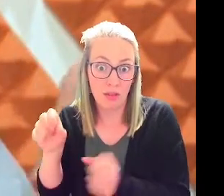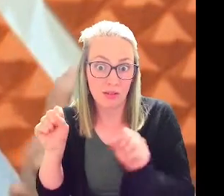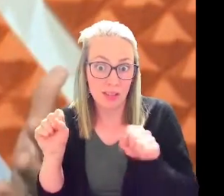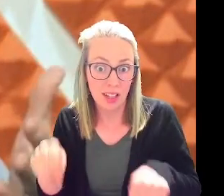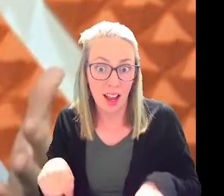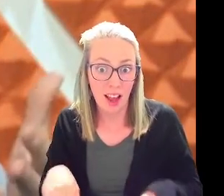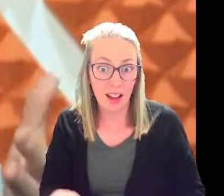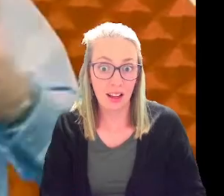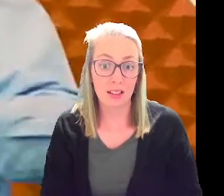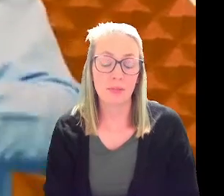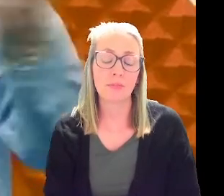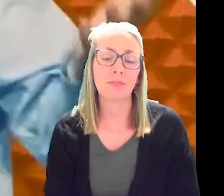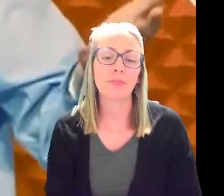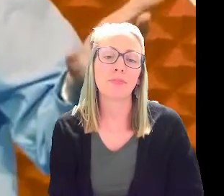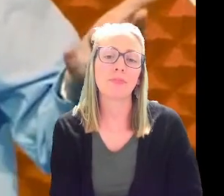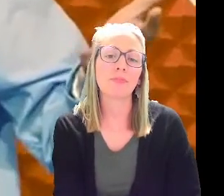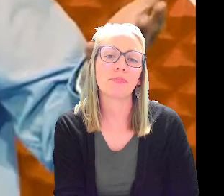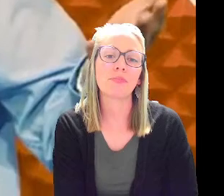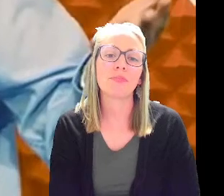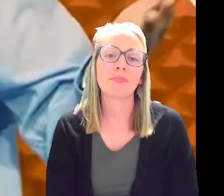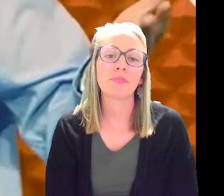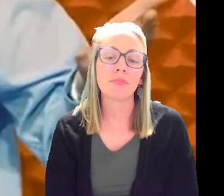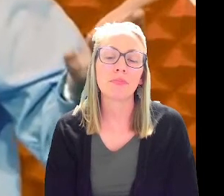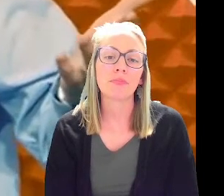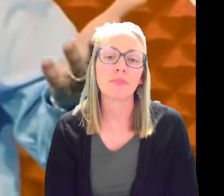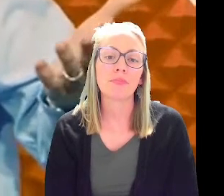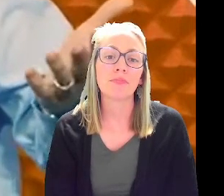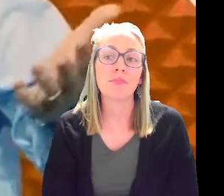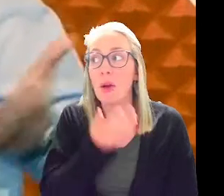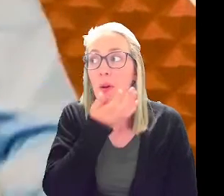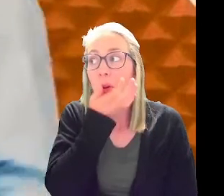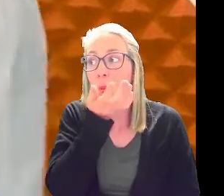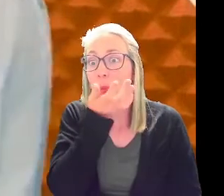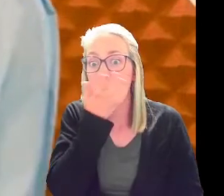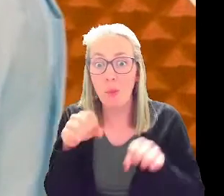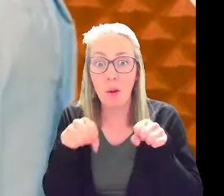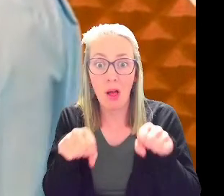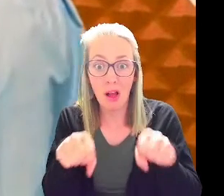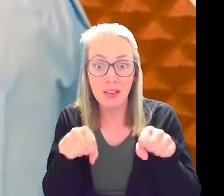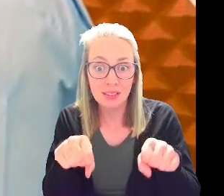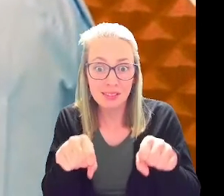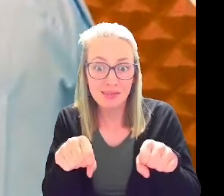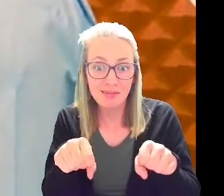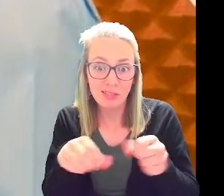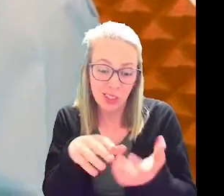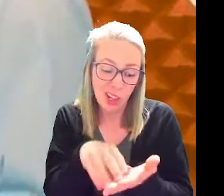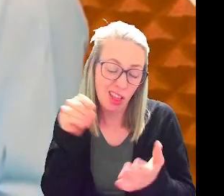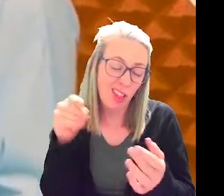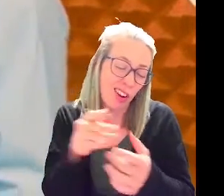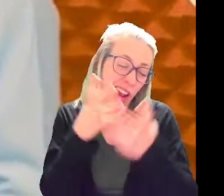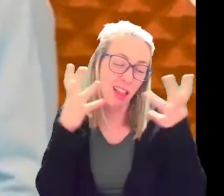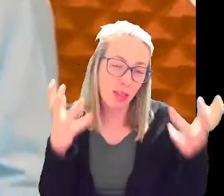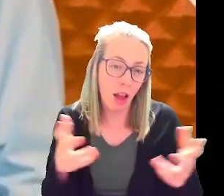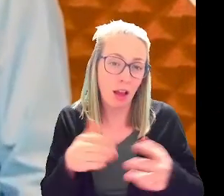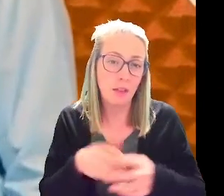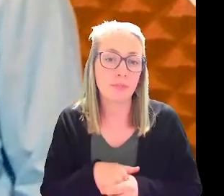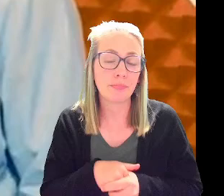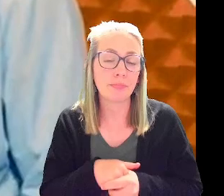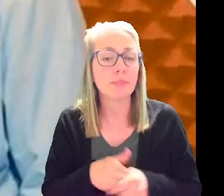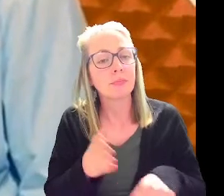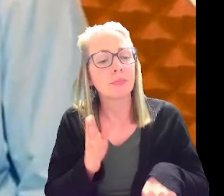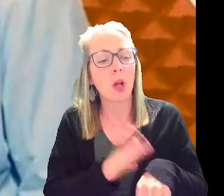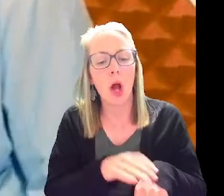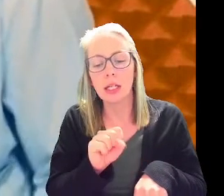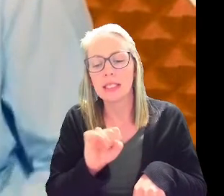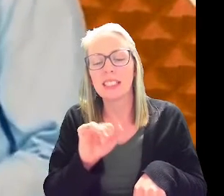bigger business like that. You can also learn a lot if you just mow lawns like my one student did. So on-site training, once again,